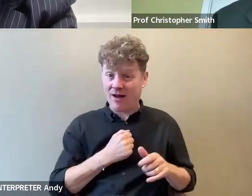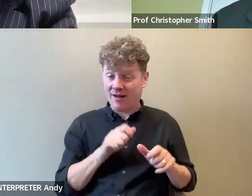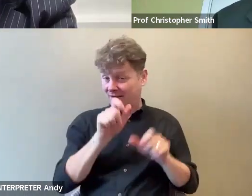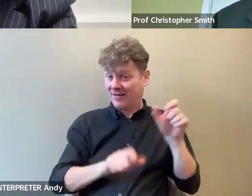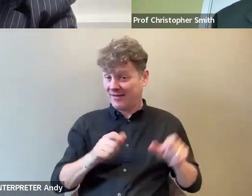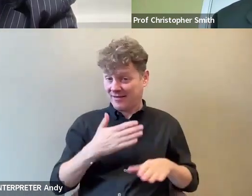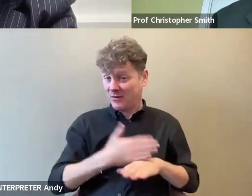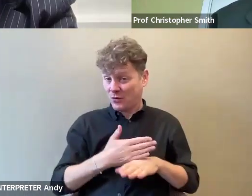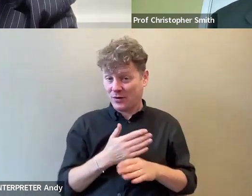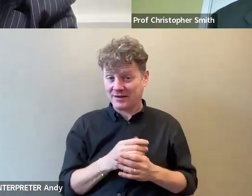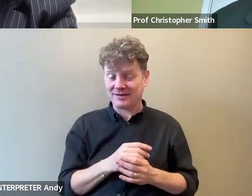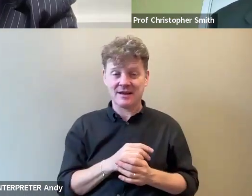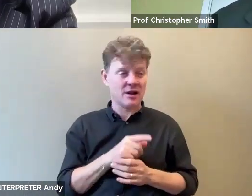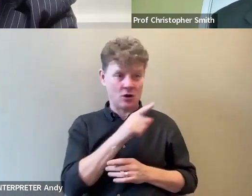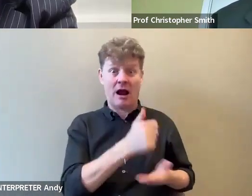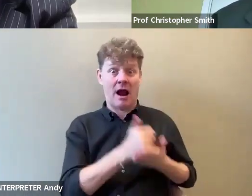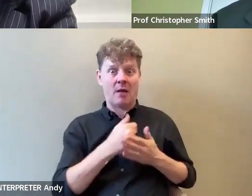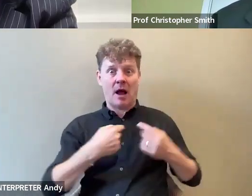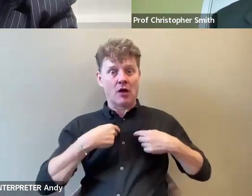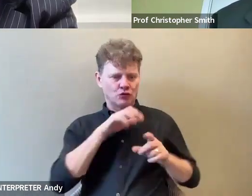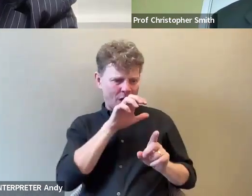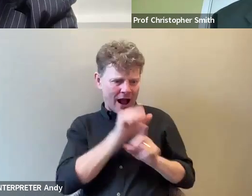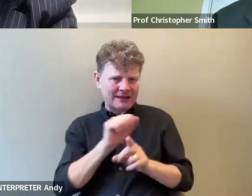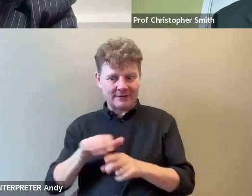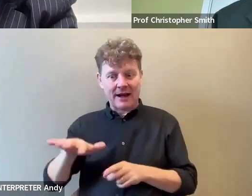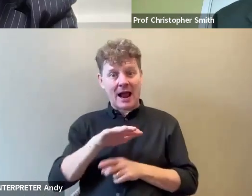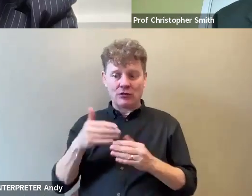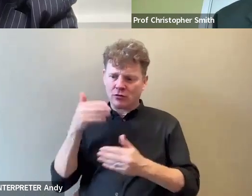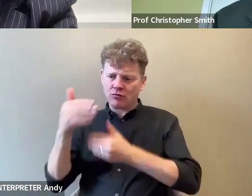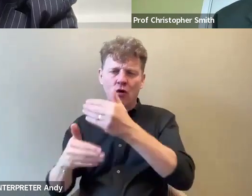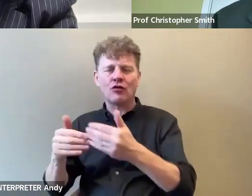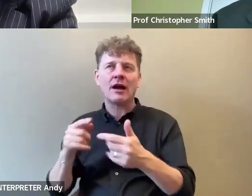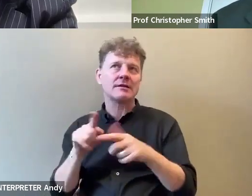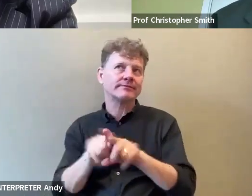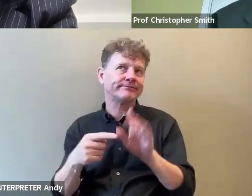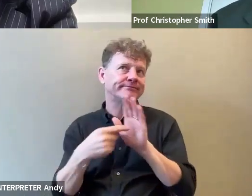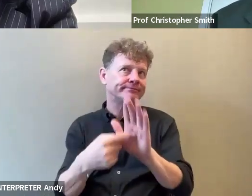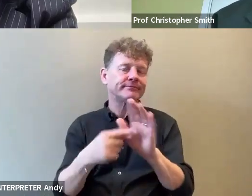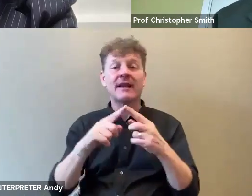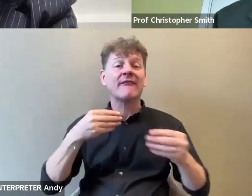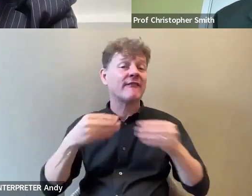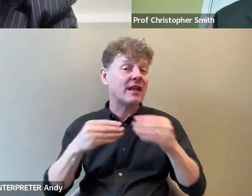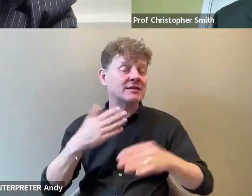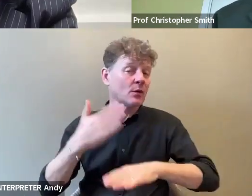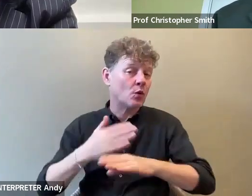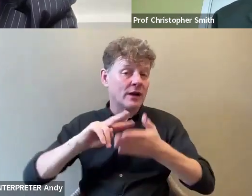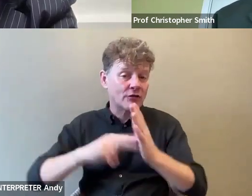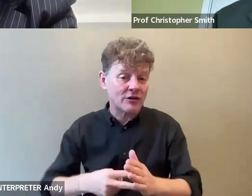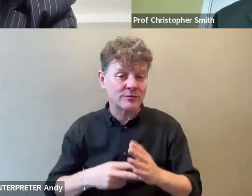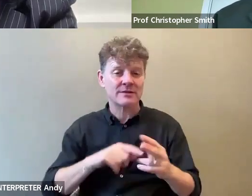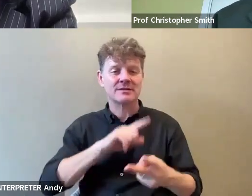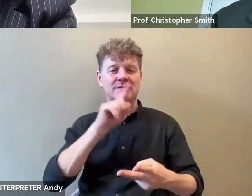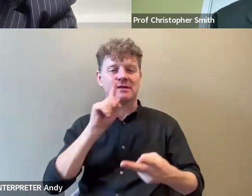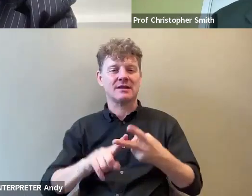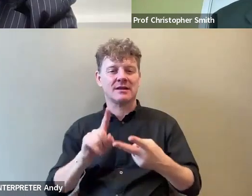that you've helped us identify areas of progress, including flexible working arrangements, peer support networks, proactive